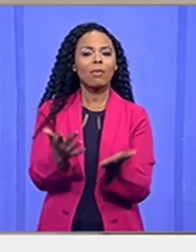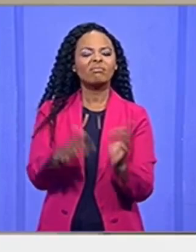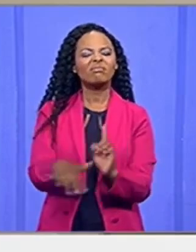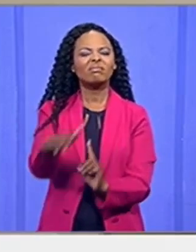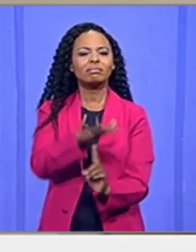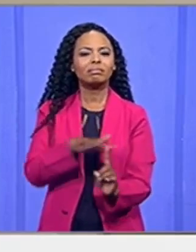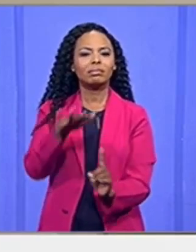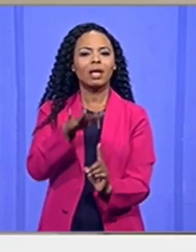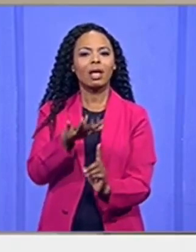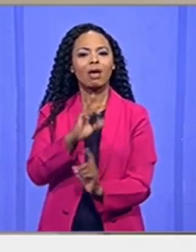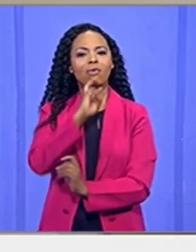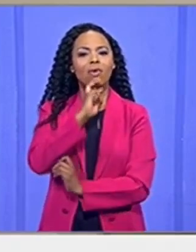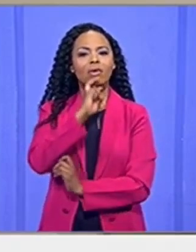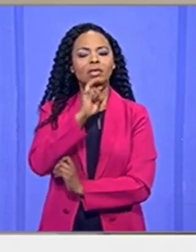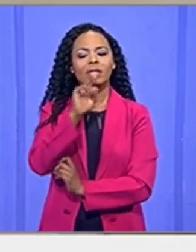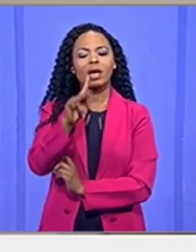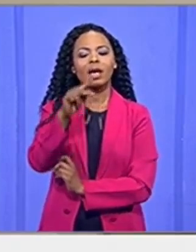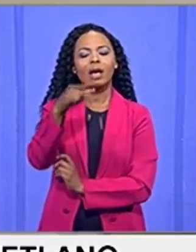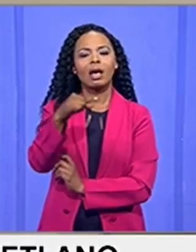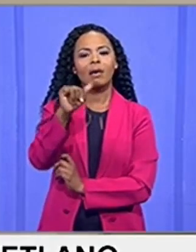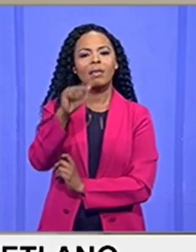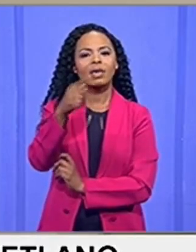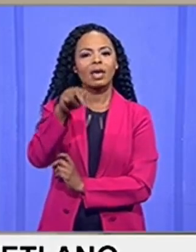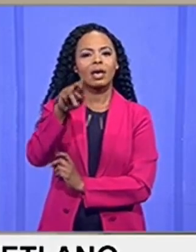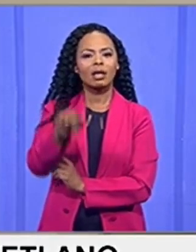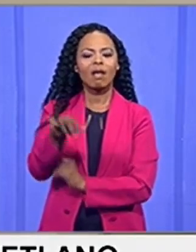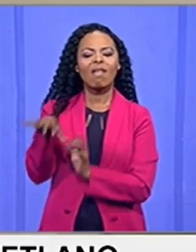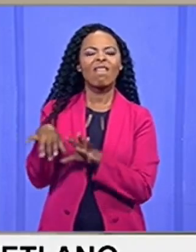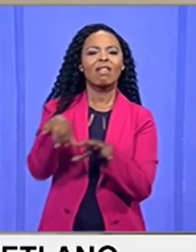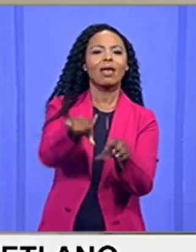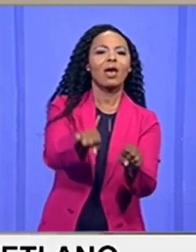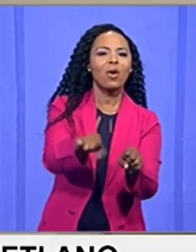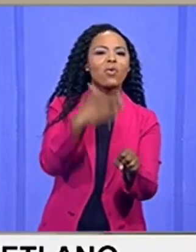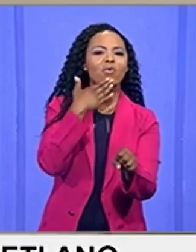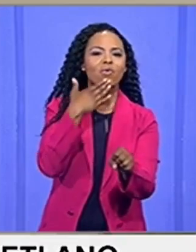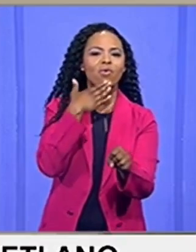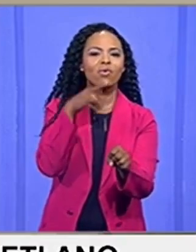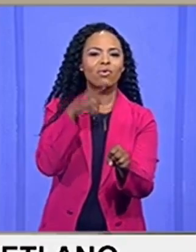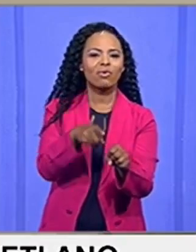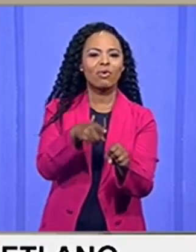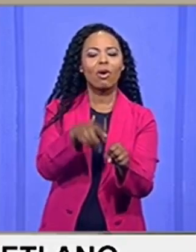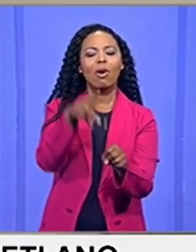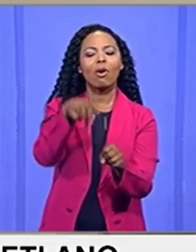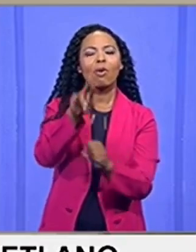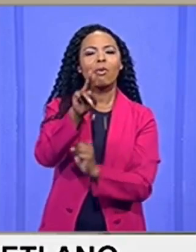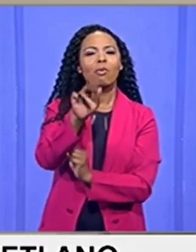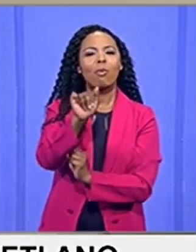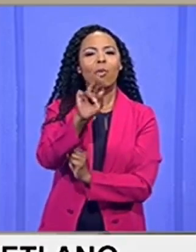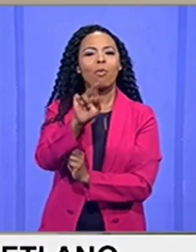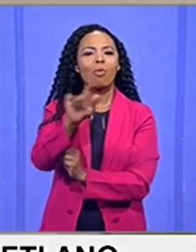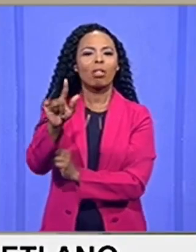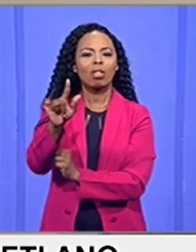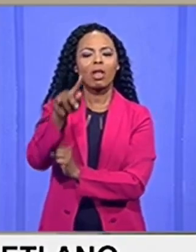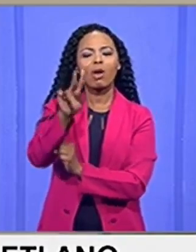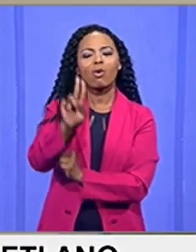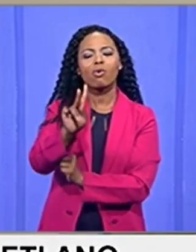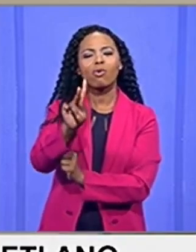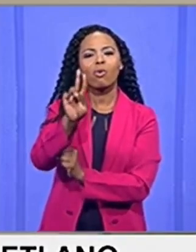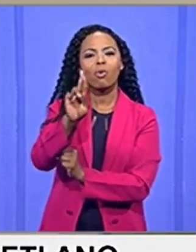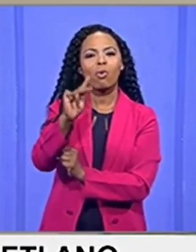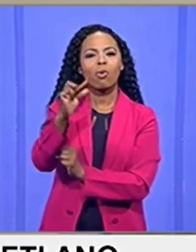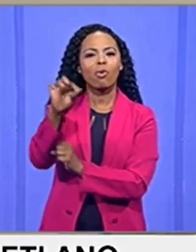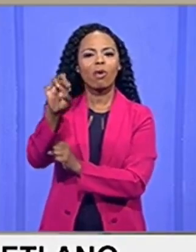Kosi Kamanyane was flogged by Paul Kruger, we are so told. Now after that, obviously, they moved to